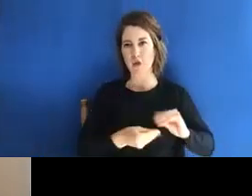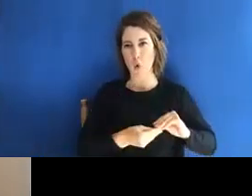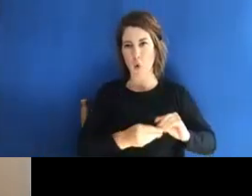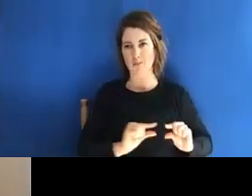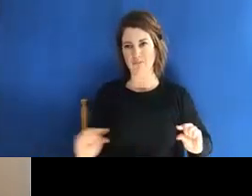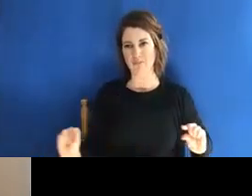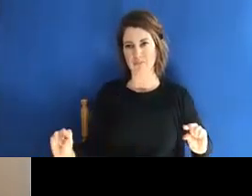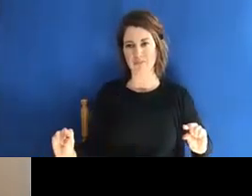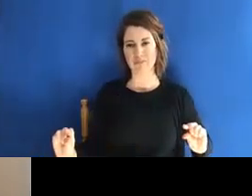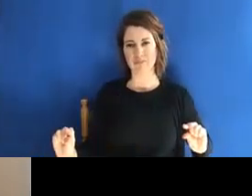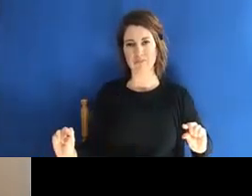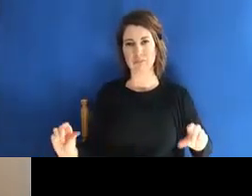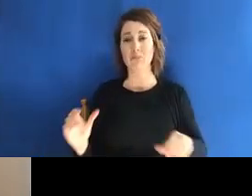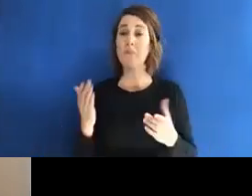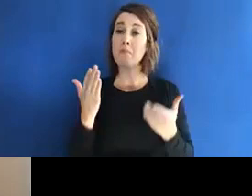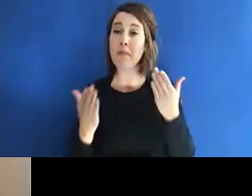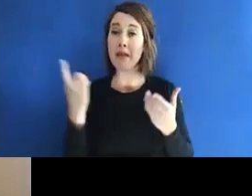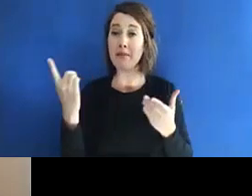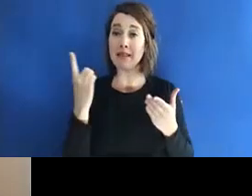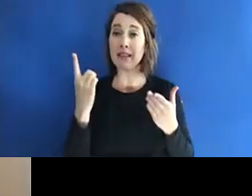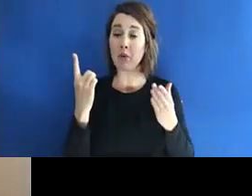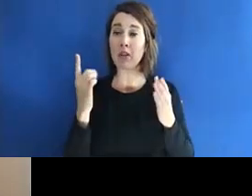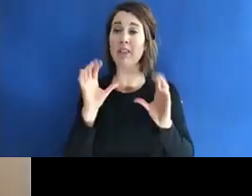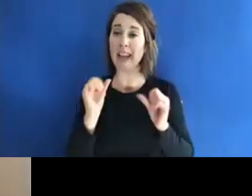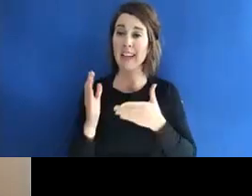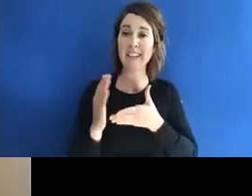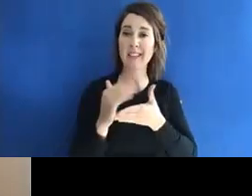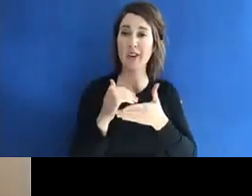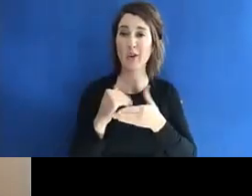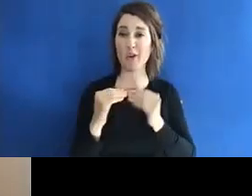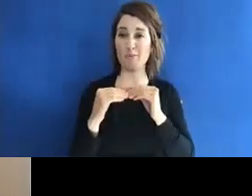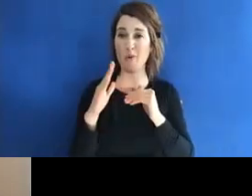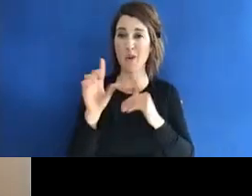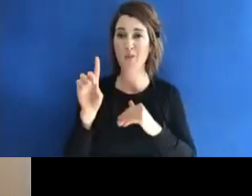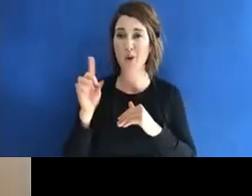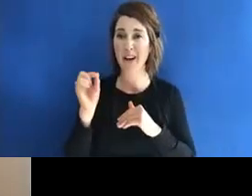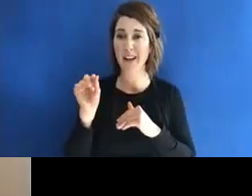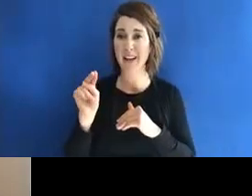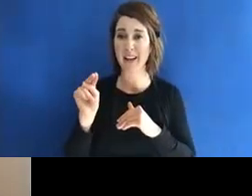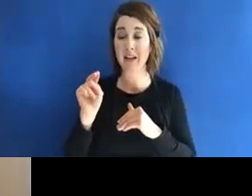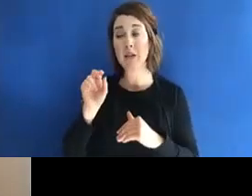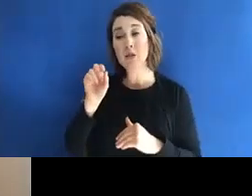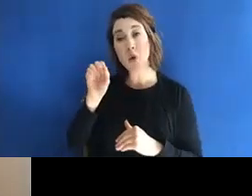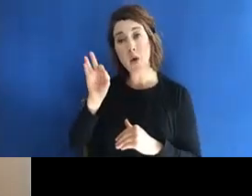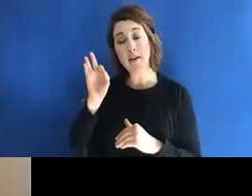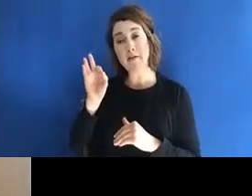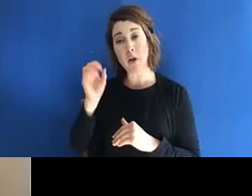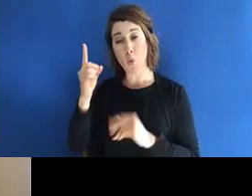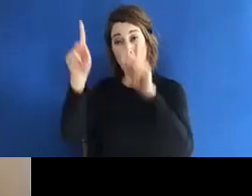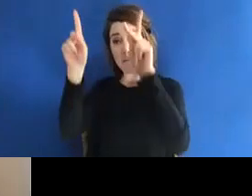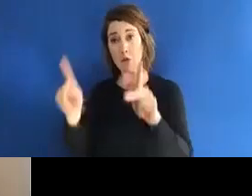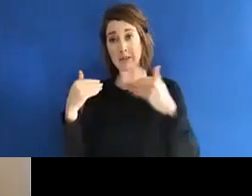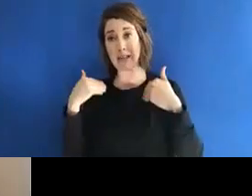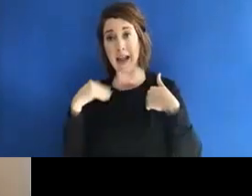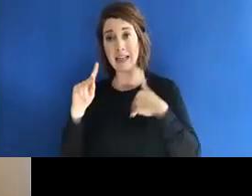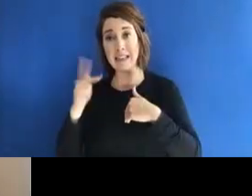a participant may earn more than one gain during the program year, and if they do, this is counted only once for the measurable skills